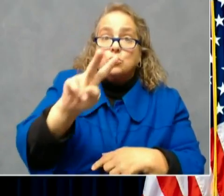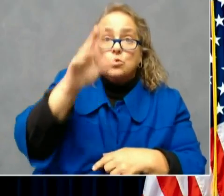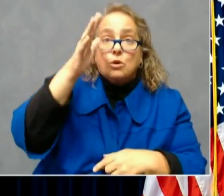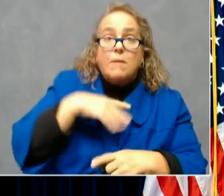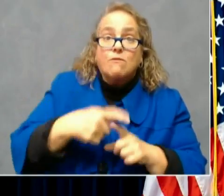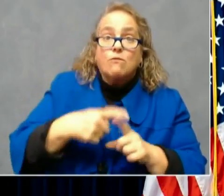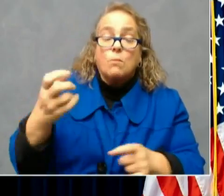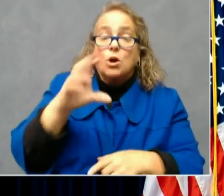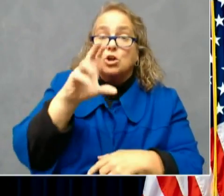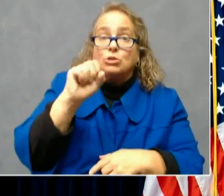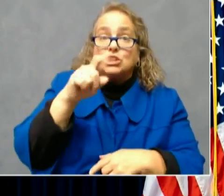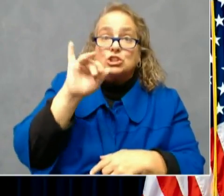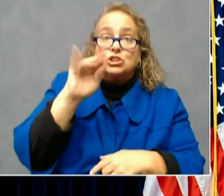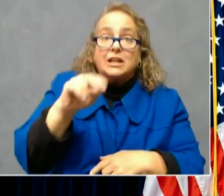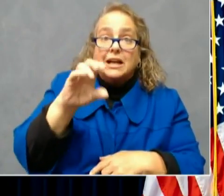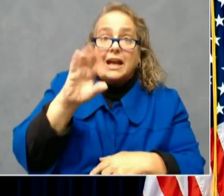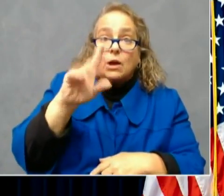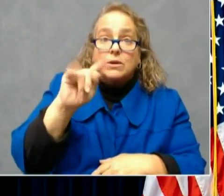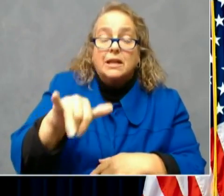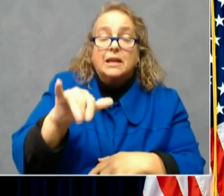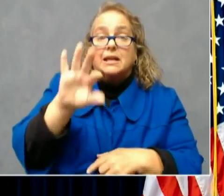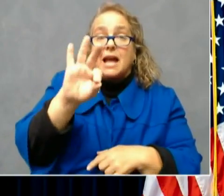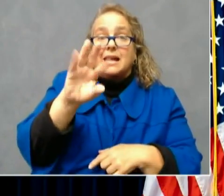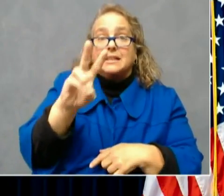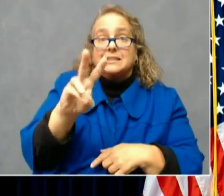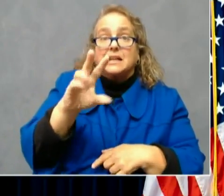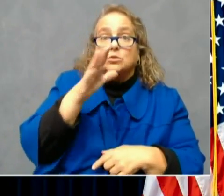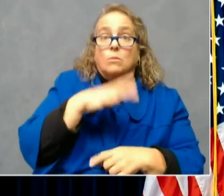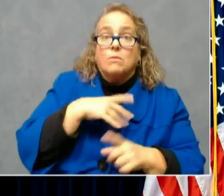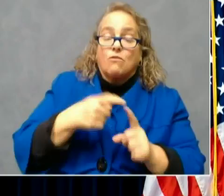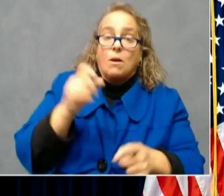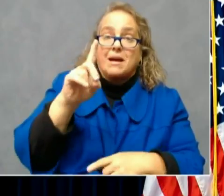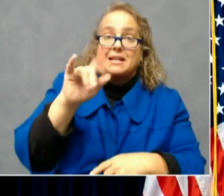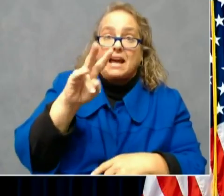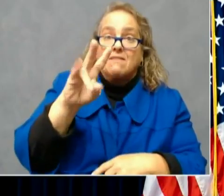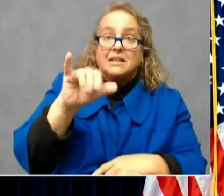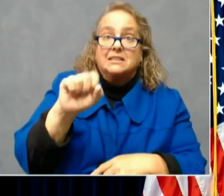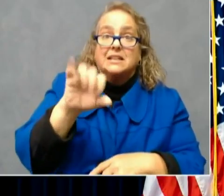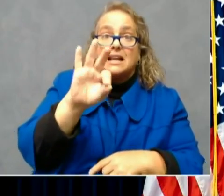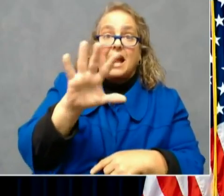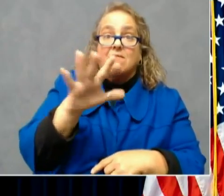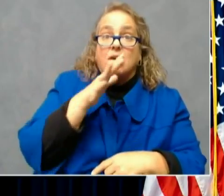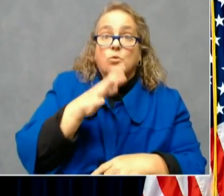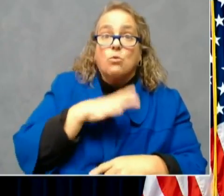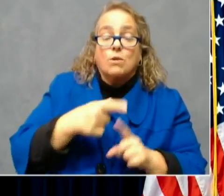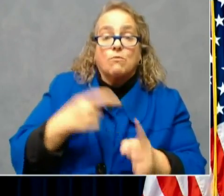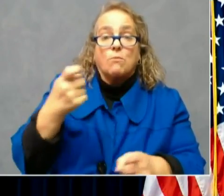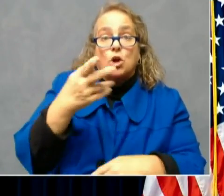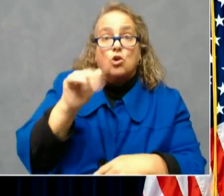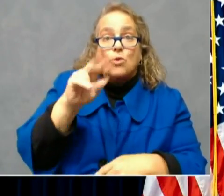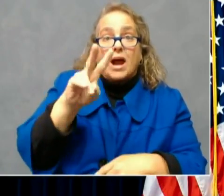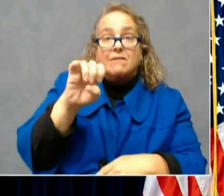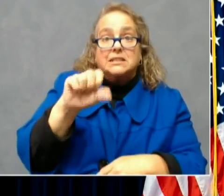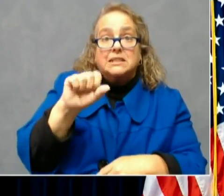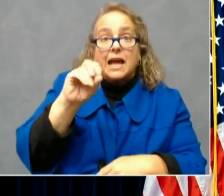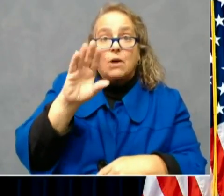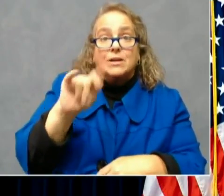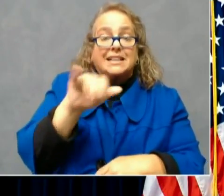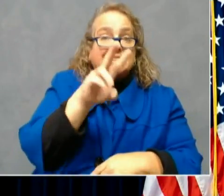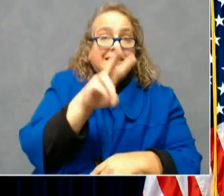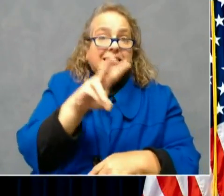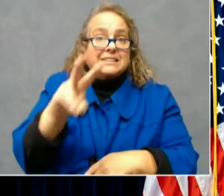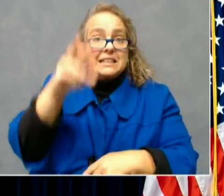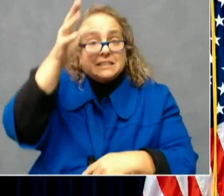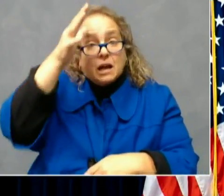County. 96-year-old woman from Davis County. 95-year-old woman from Graves County. 66-year-old man from